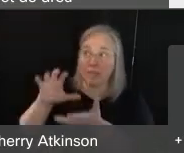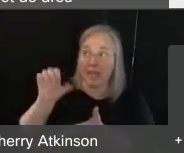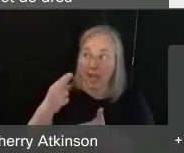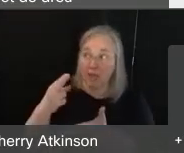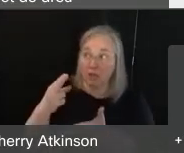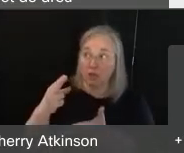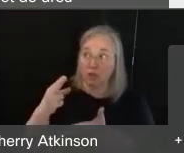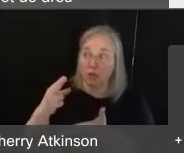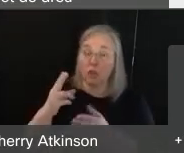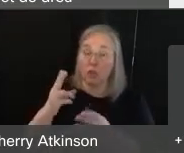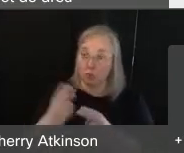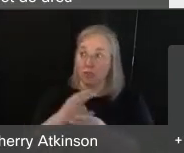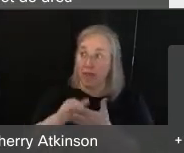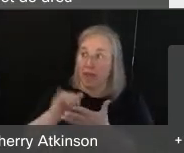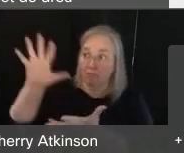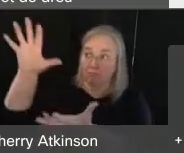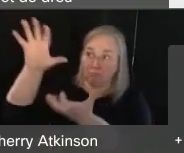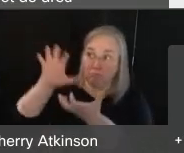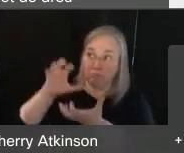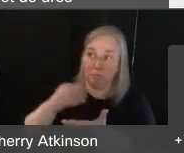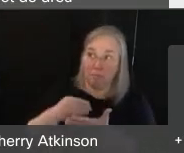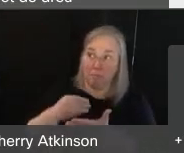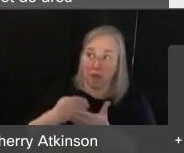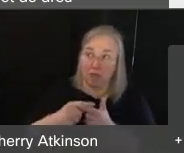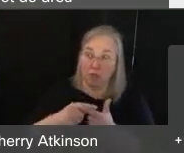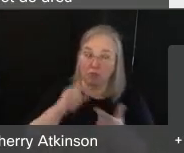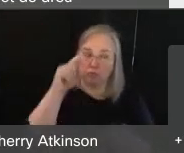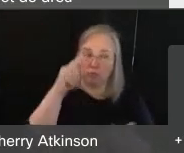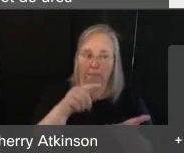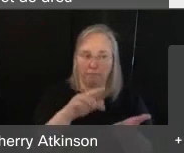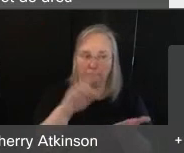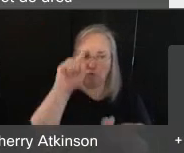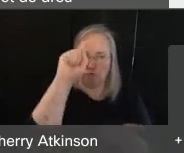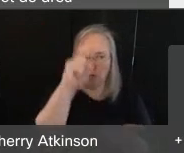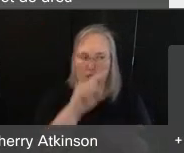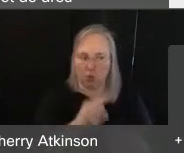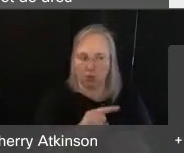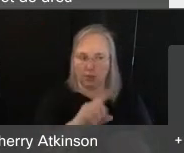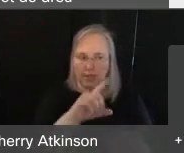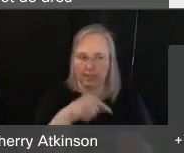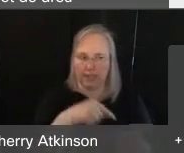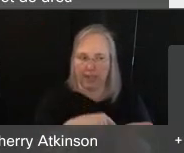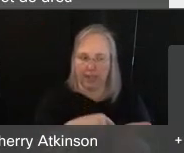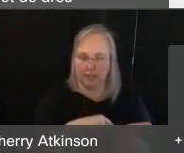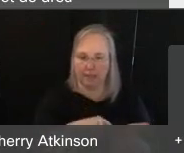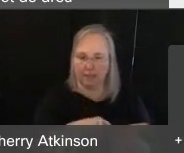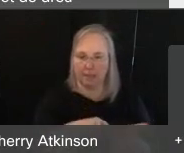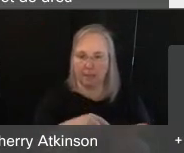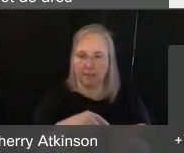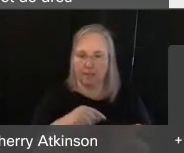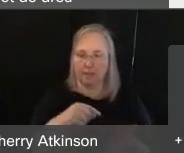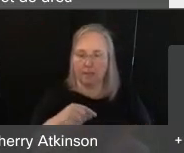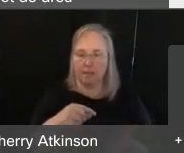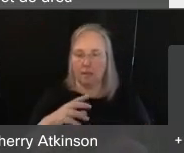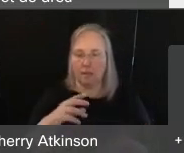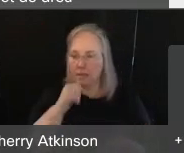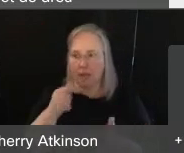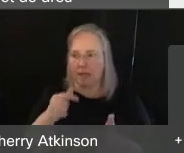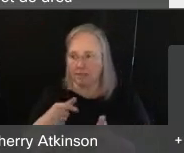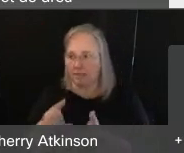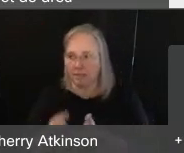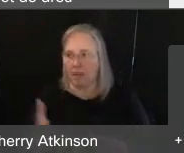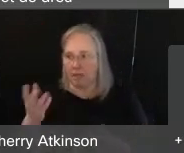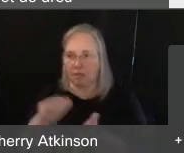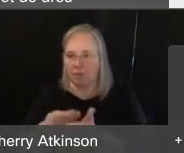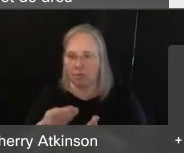or offset other liabilities there. So that's just a little bit more expansion than only talk about charter part. Okay,